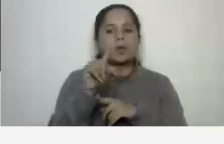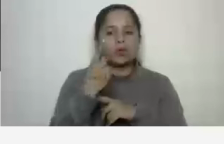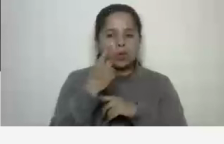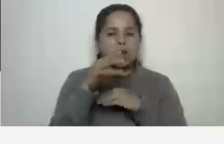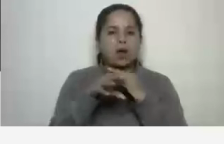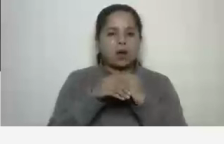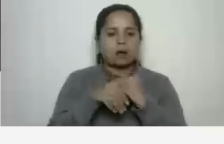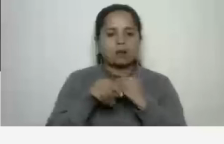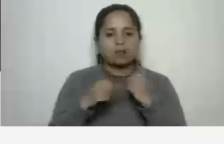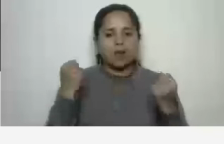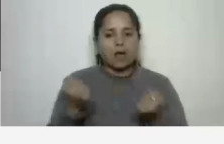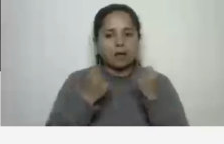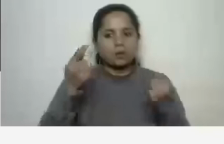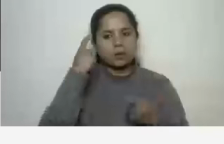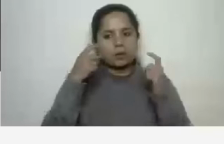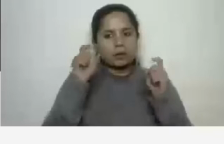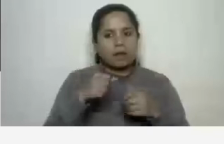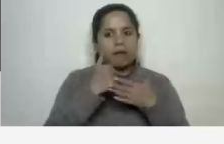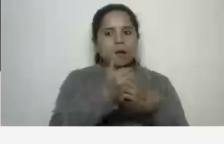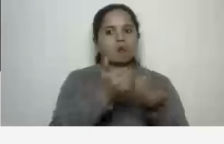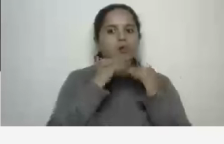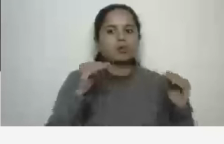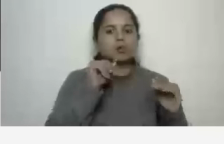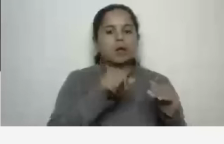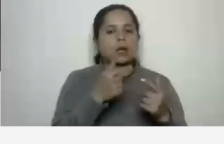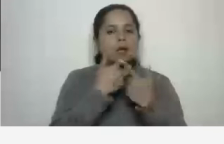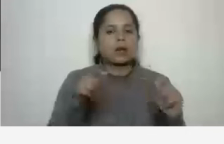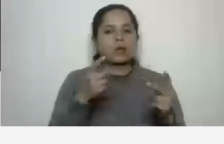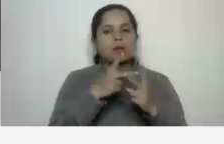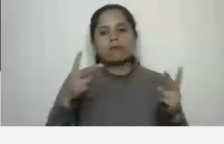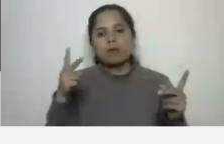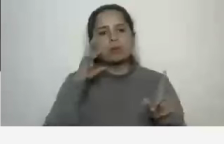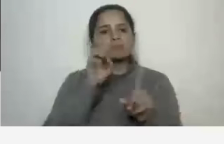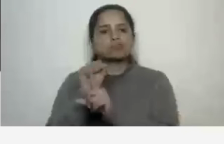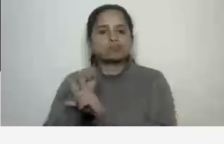the activities you think that can help students to acknowledge the linguistic landscape.